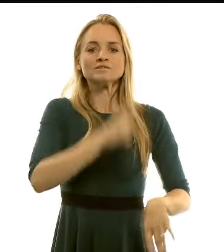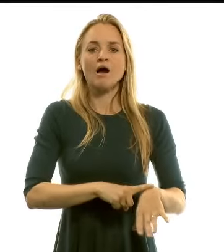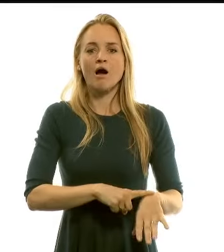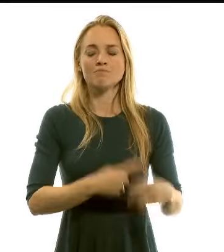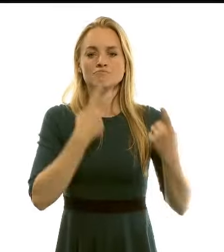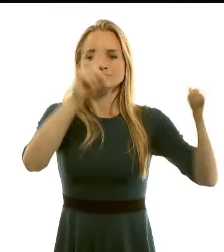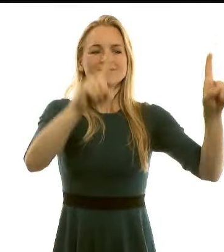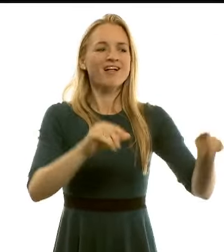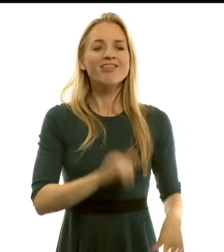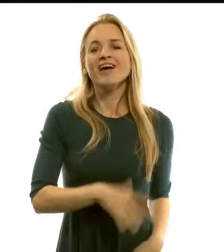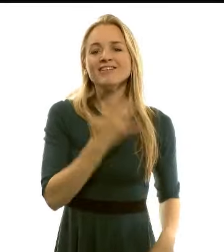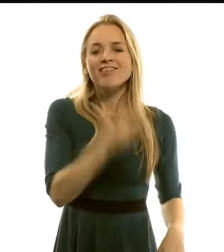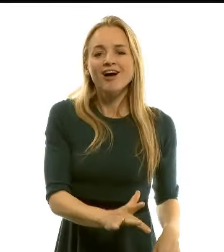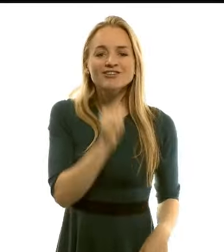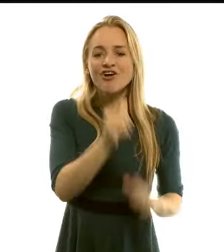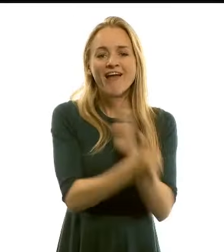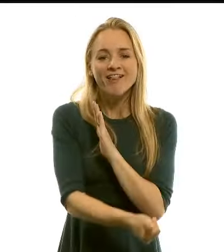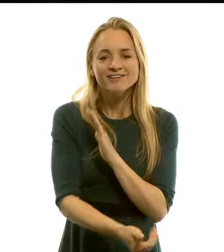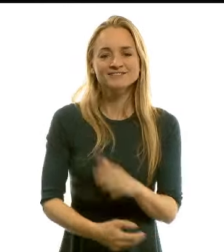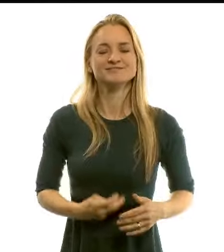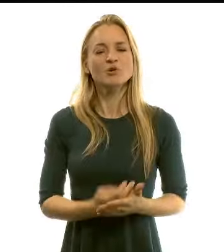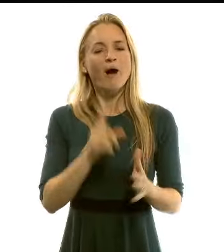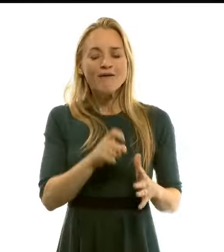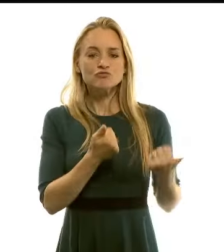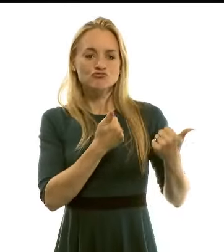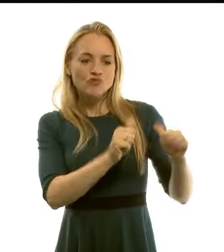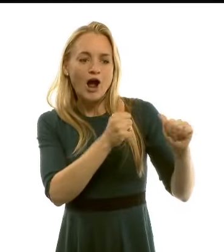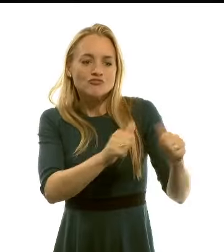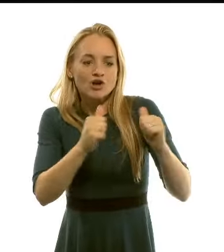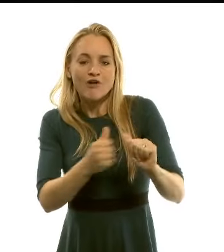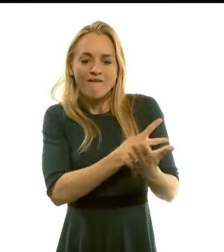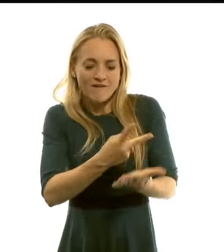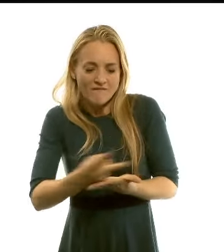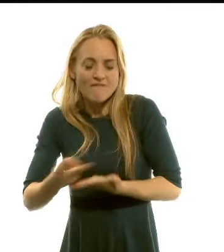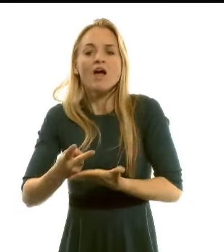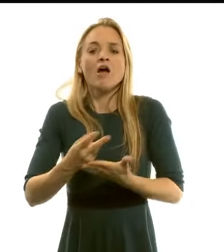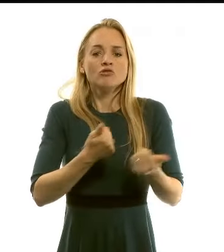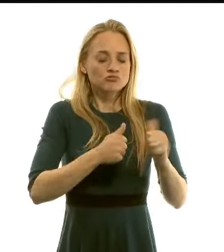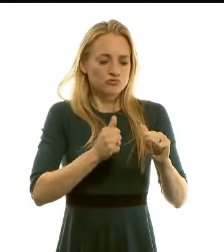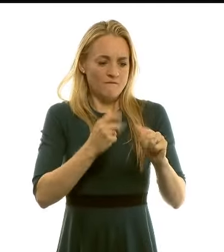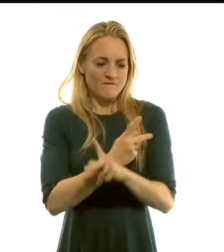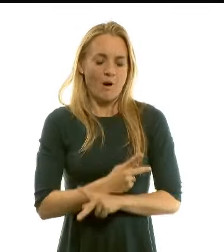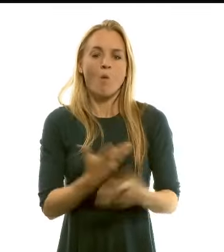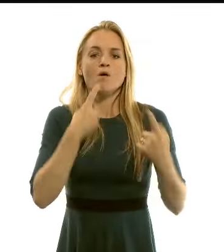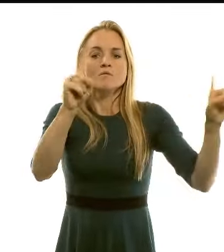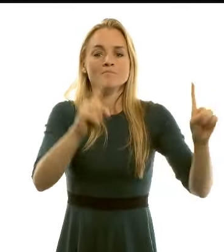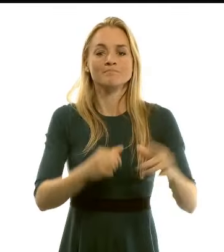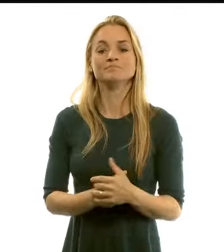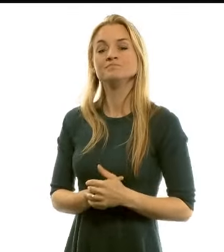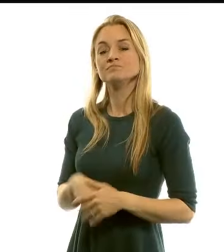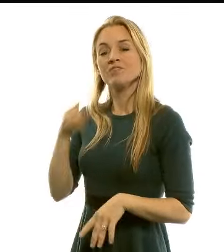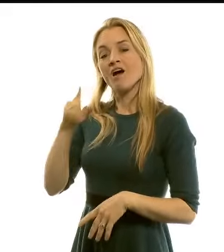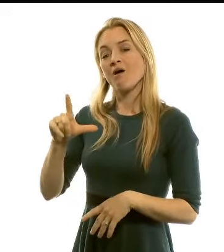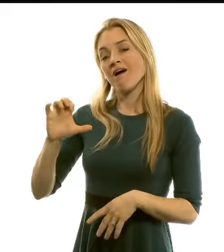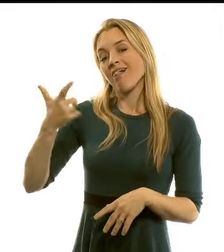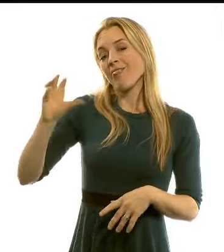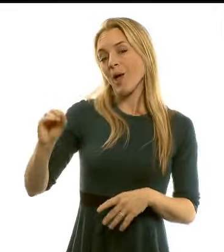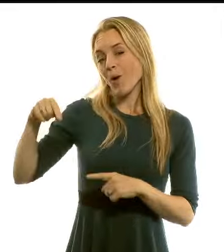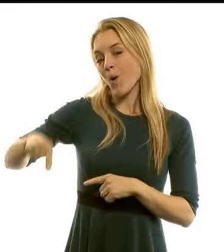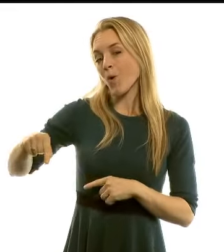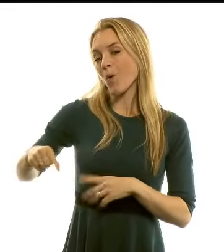answer. The easiest prototyping tool you can use is LEGO bricks. Very quickly you can